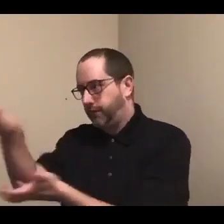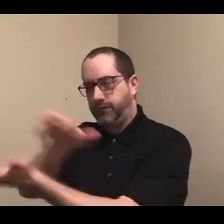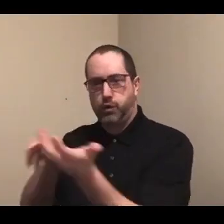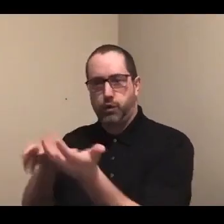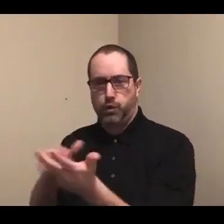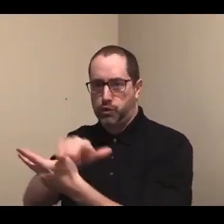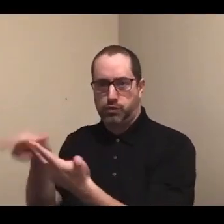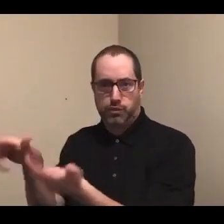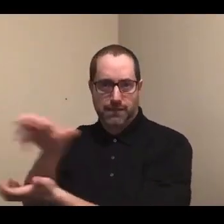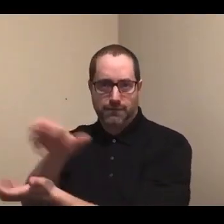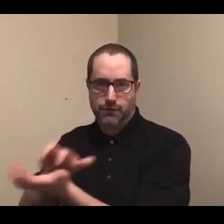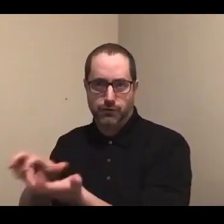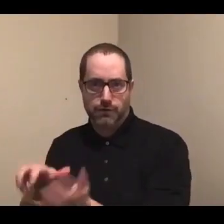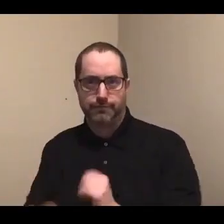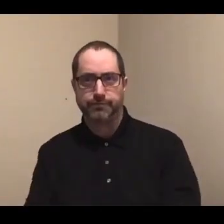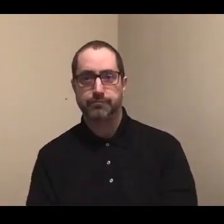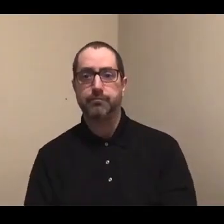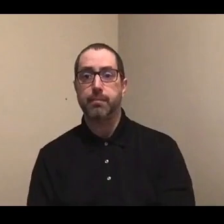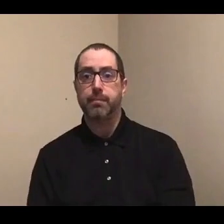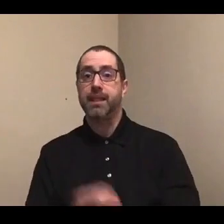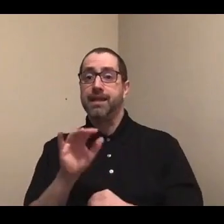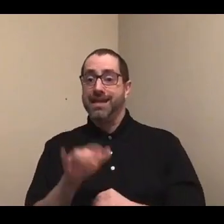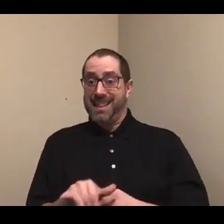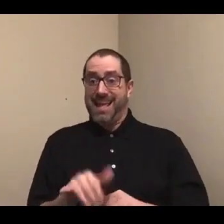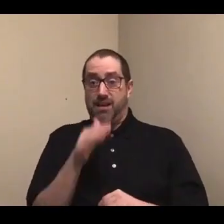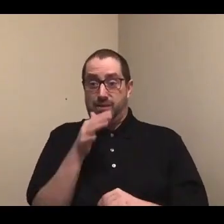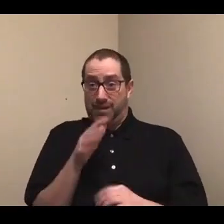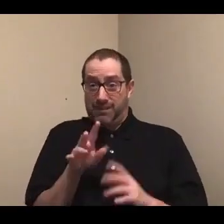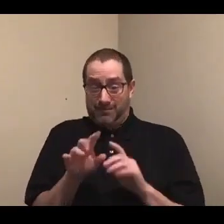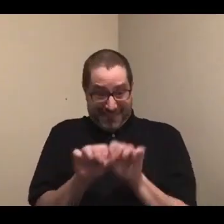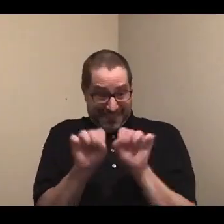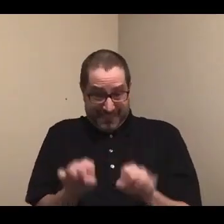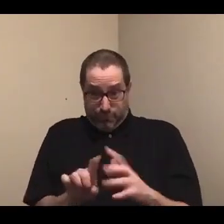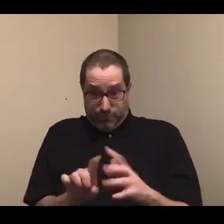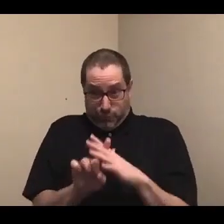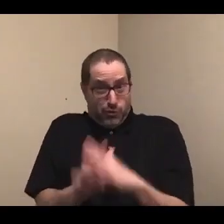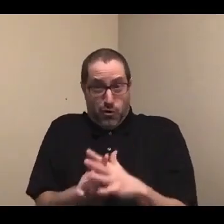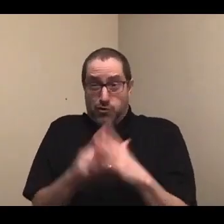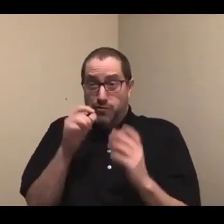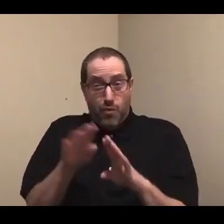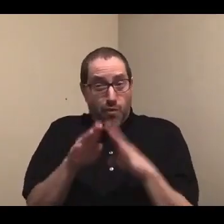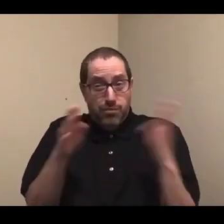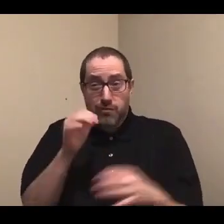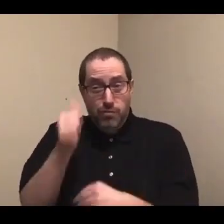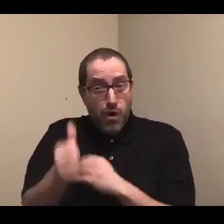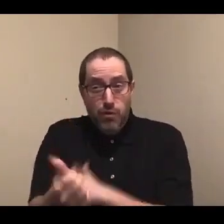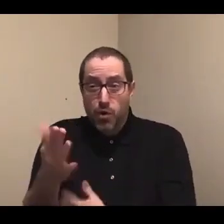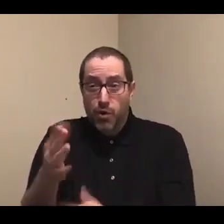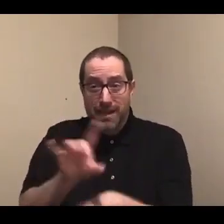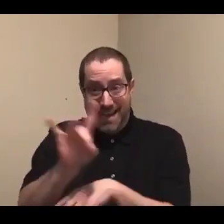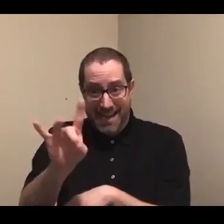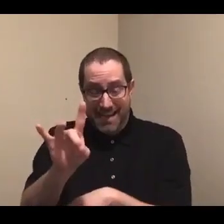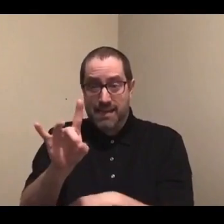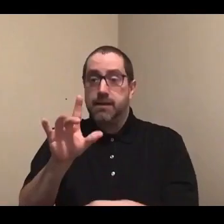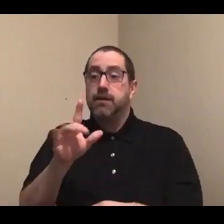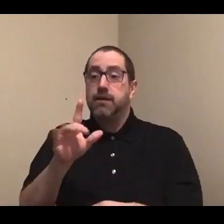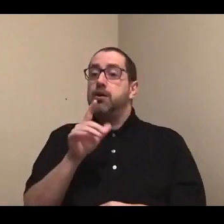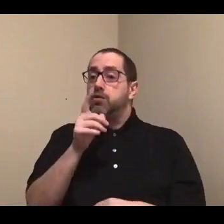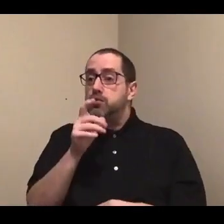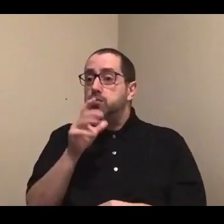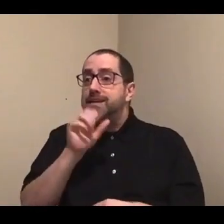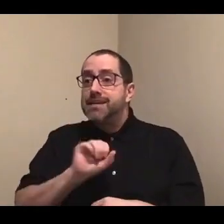The rollout of the SHA booking system will start tomorrow at 8 a.m. and it's open to those 85 years of age